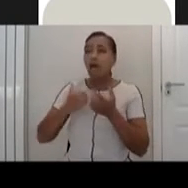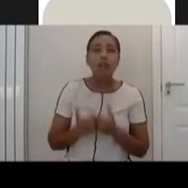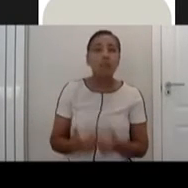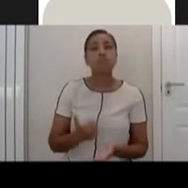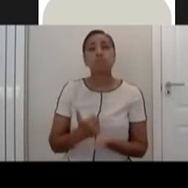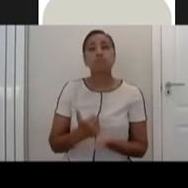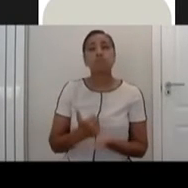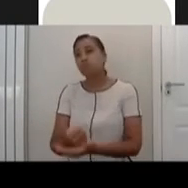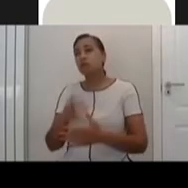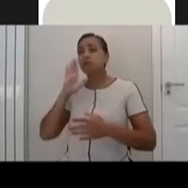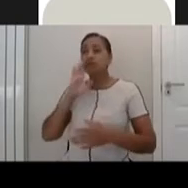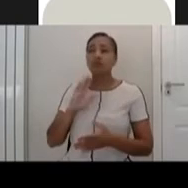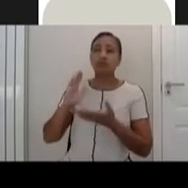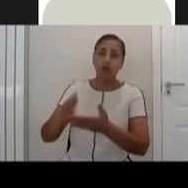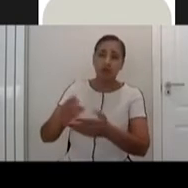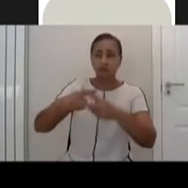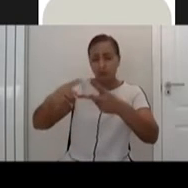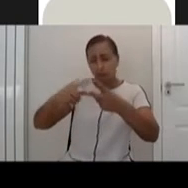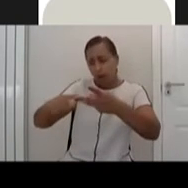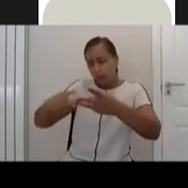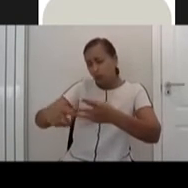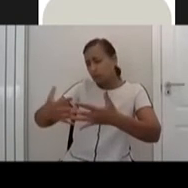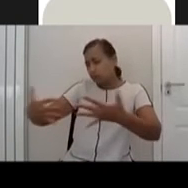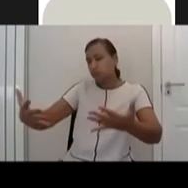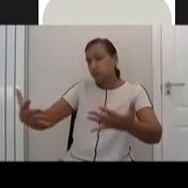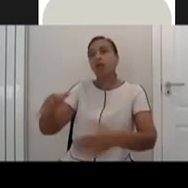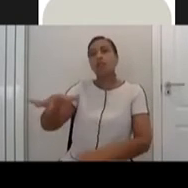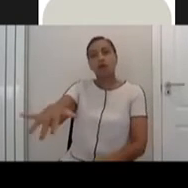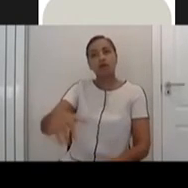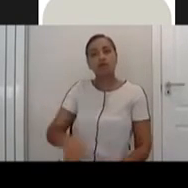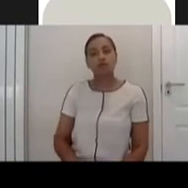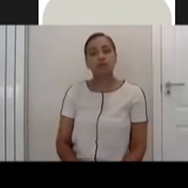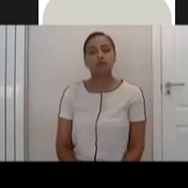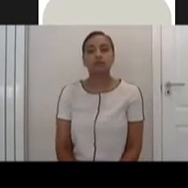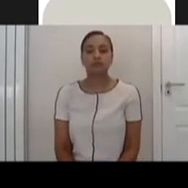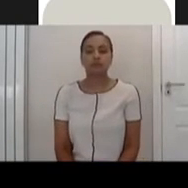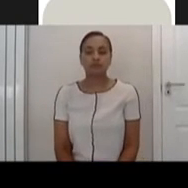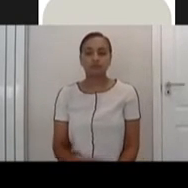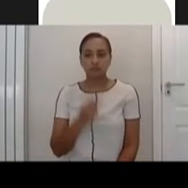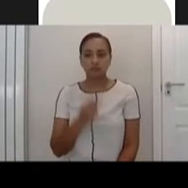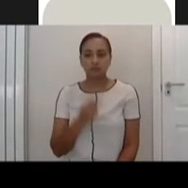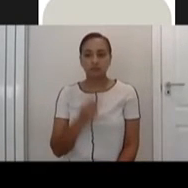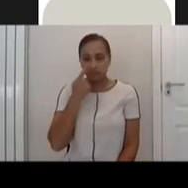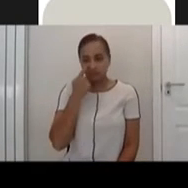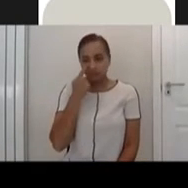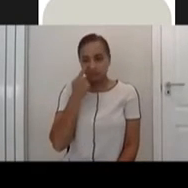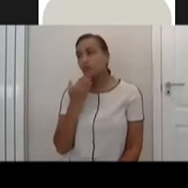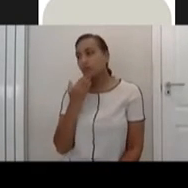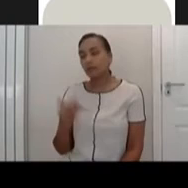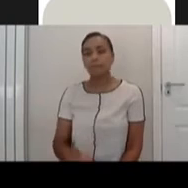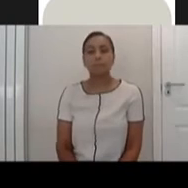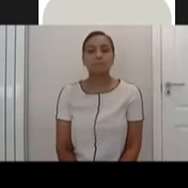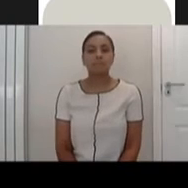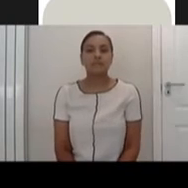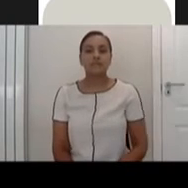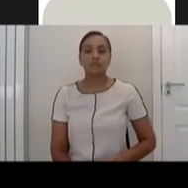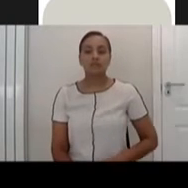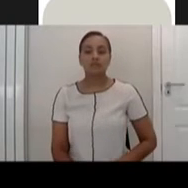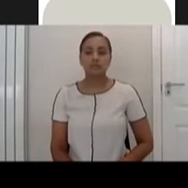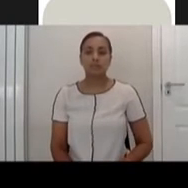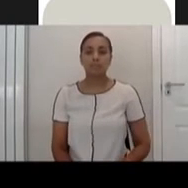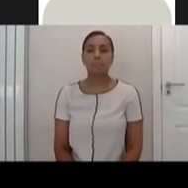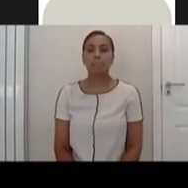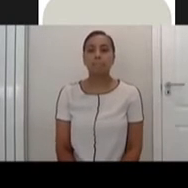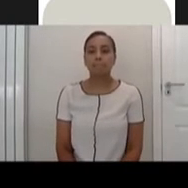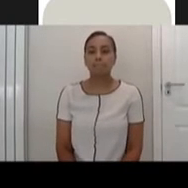services. So that might be a good place to start looking as well. Okay, thanks Andrew. Okay, I'm going to move us on now to